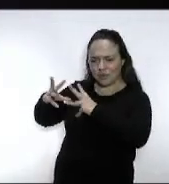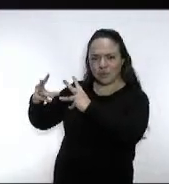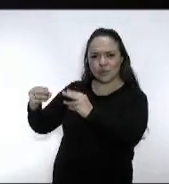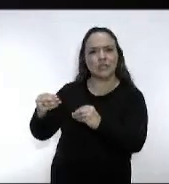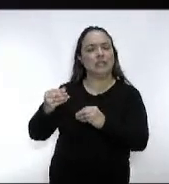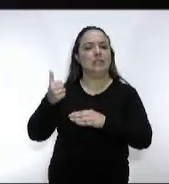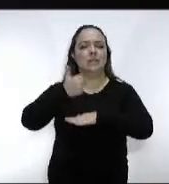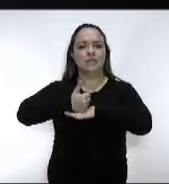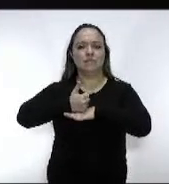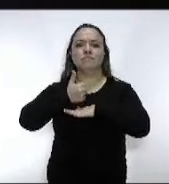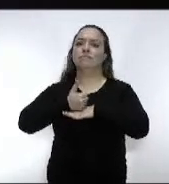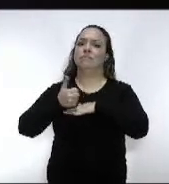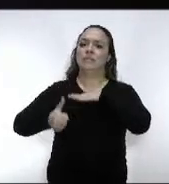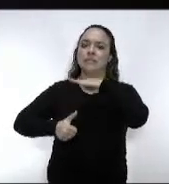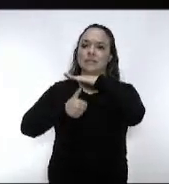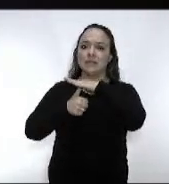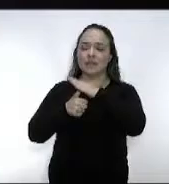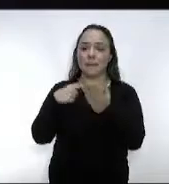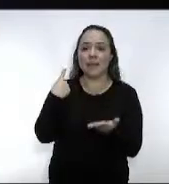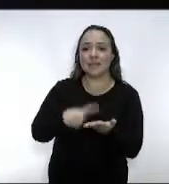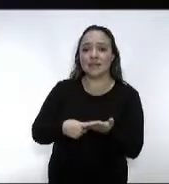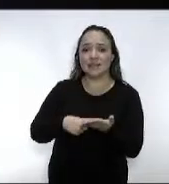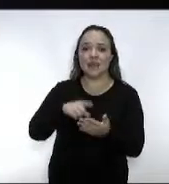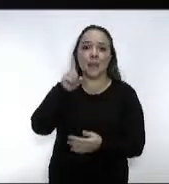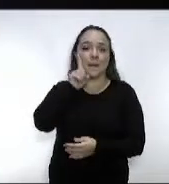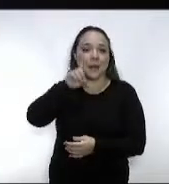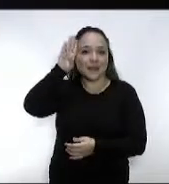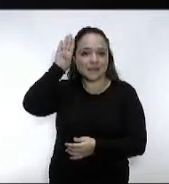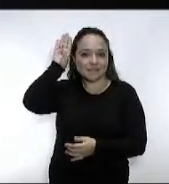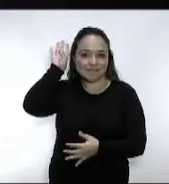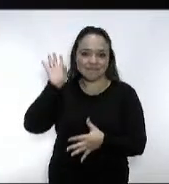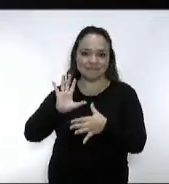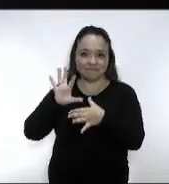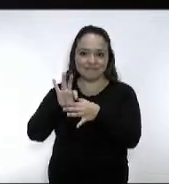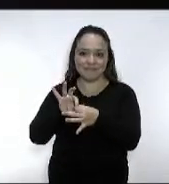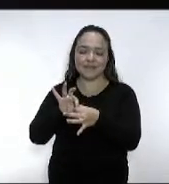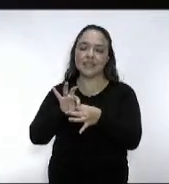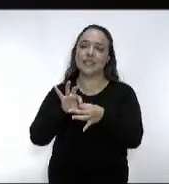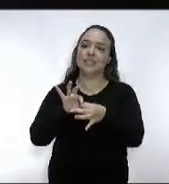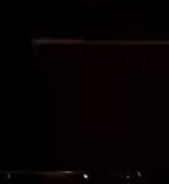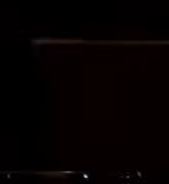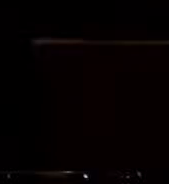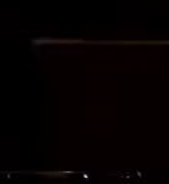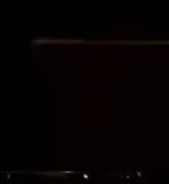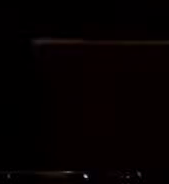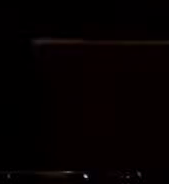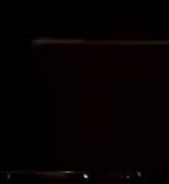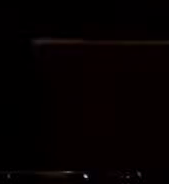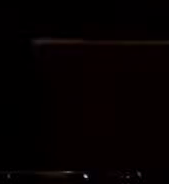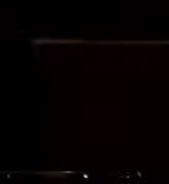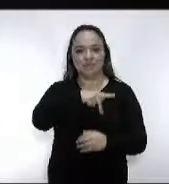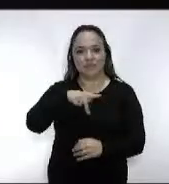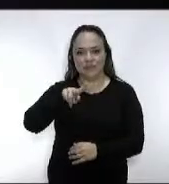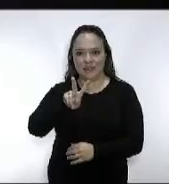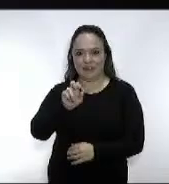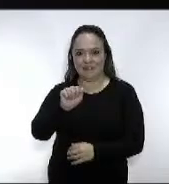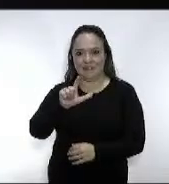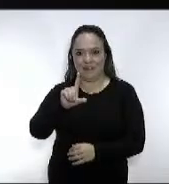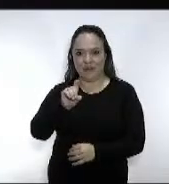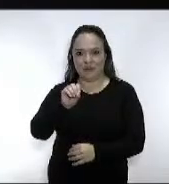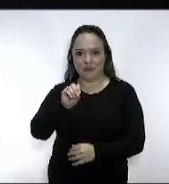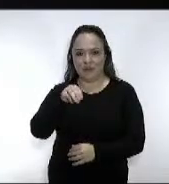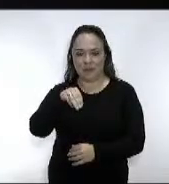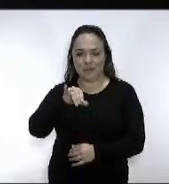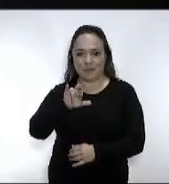of both universities and partners of the American Academy, our Provost, Professor Vladimir Vrensky, and the President of Kent